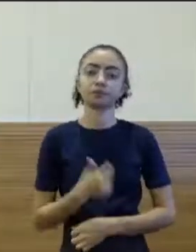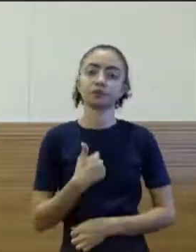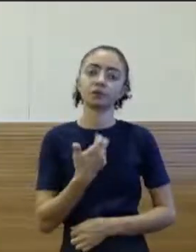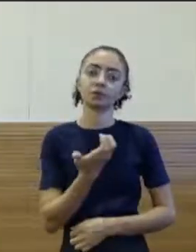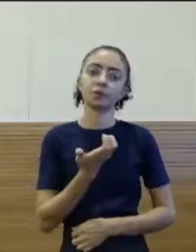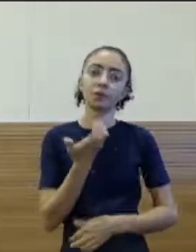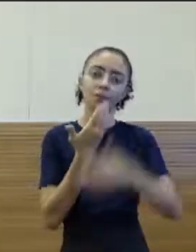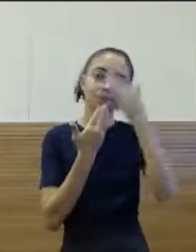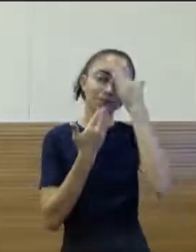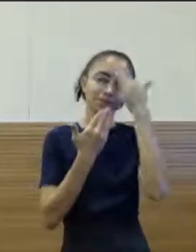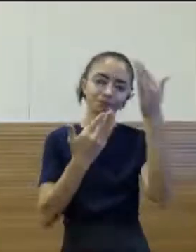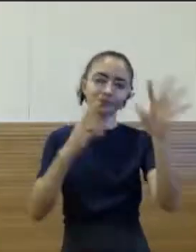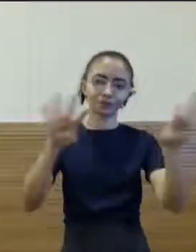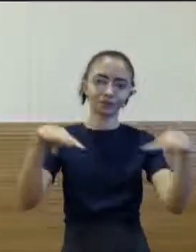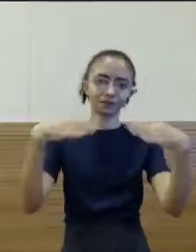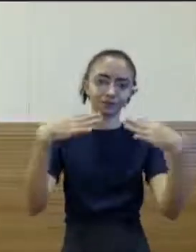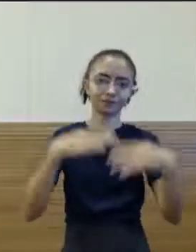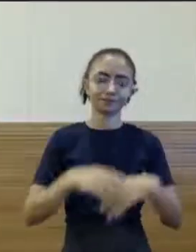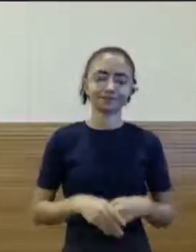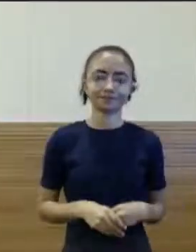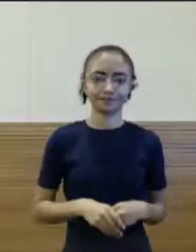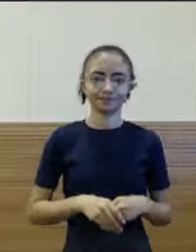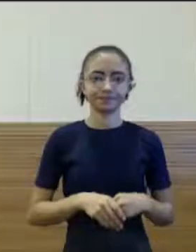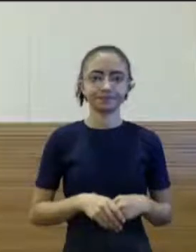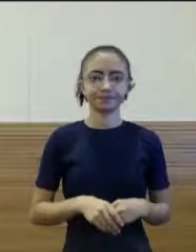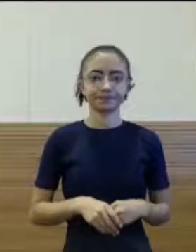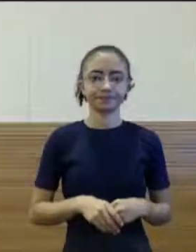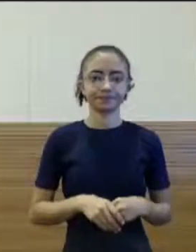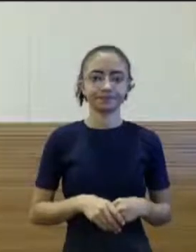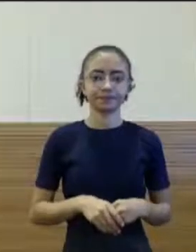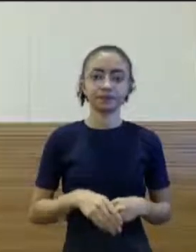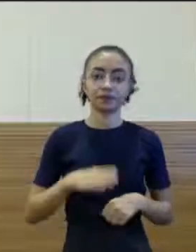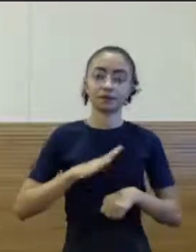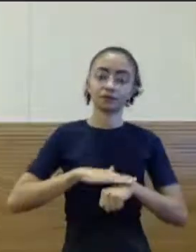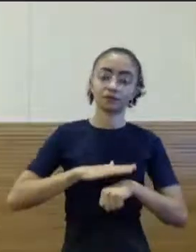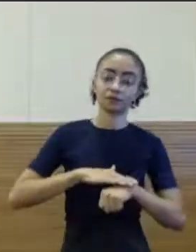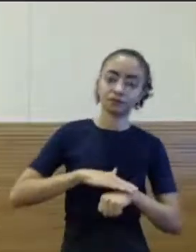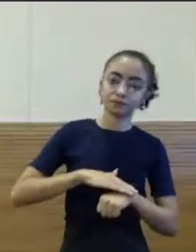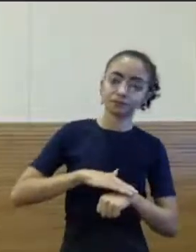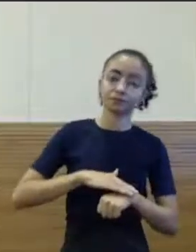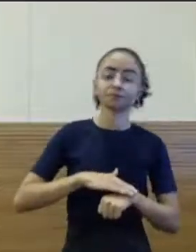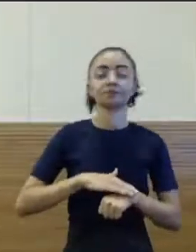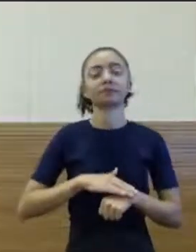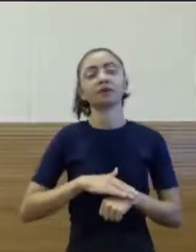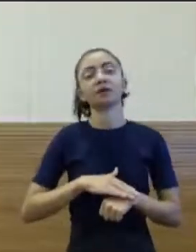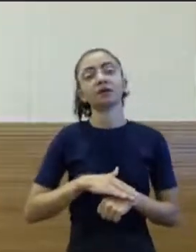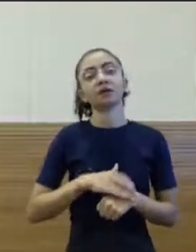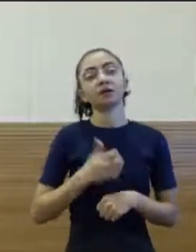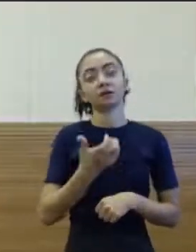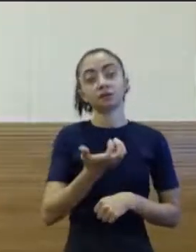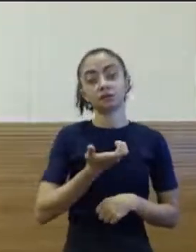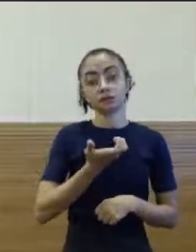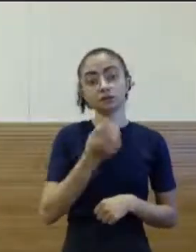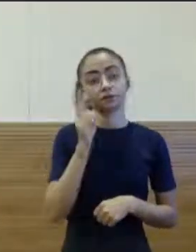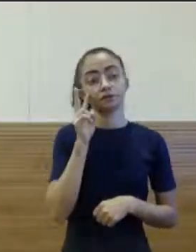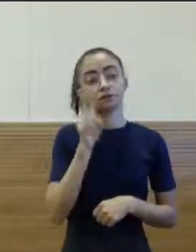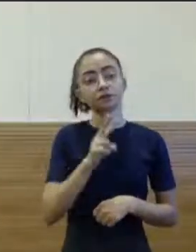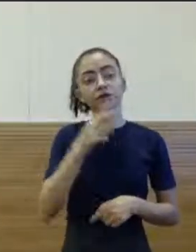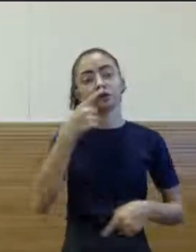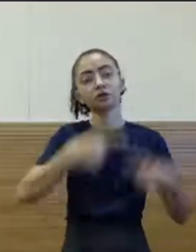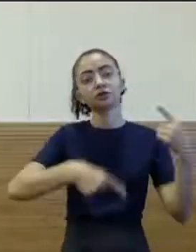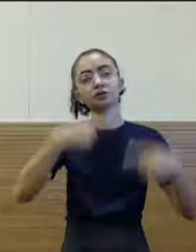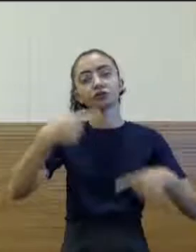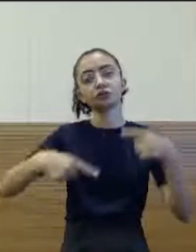Thank you very much, and for your time, and we'll wait for